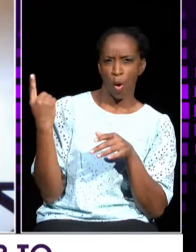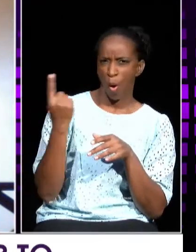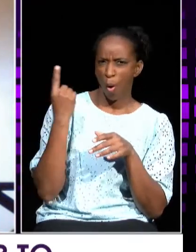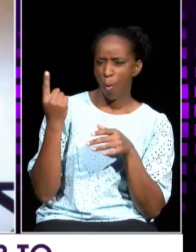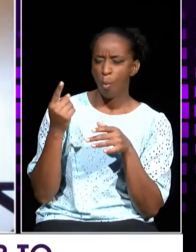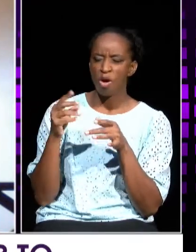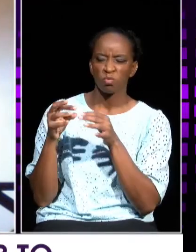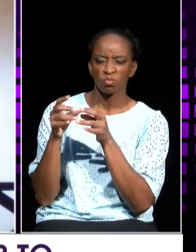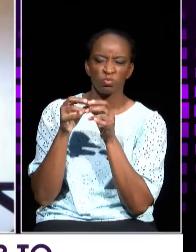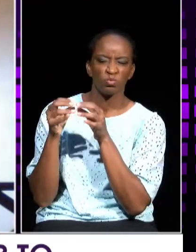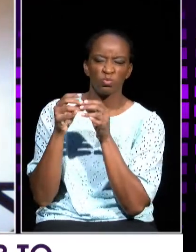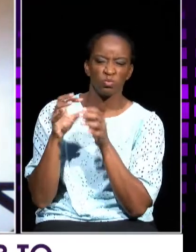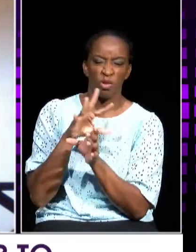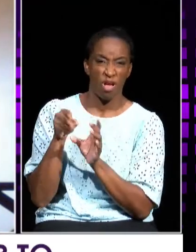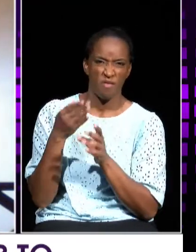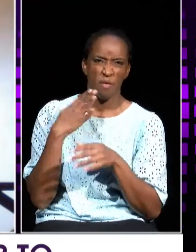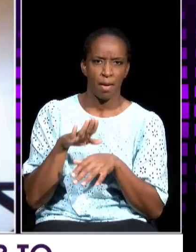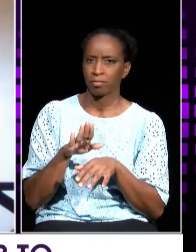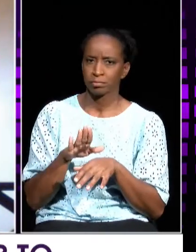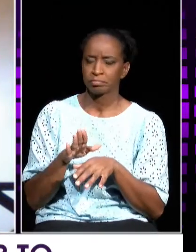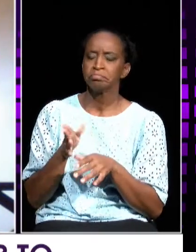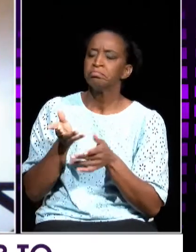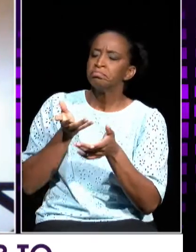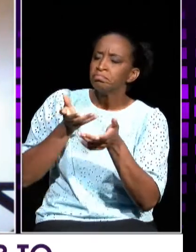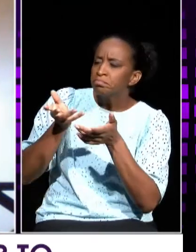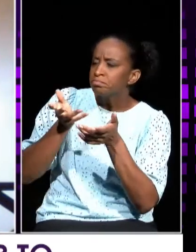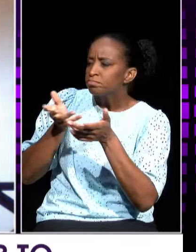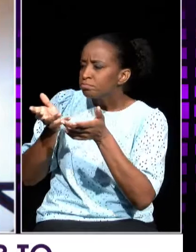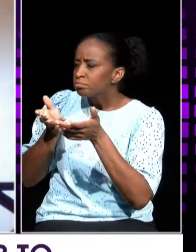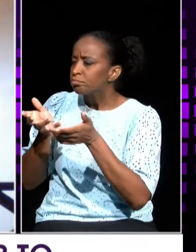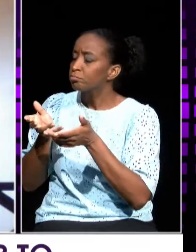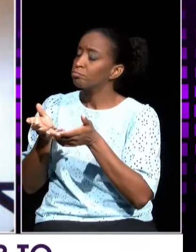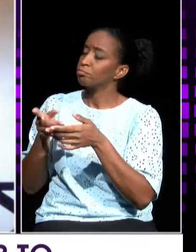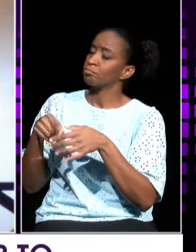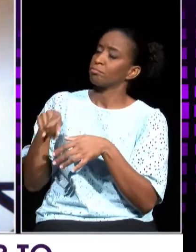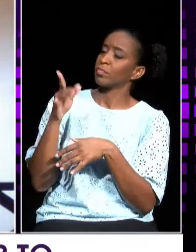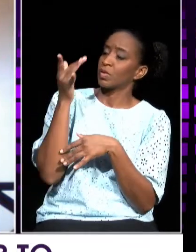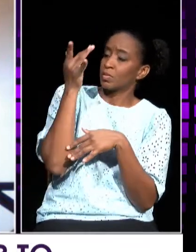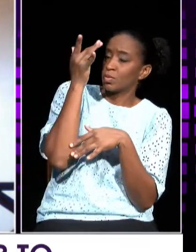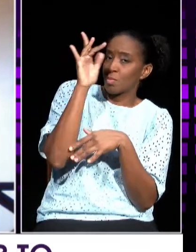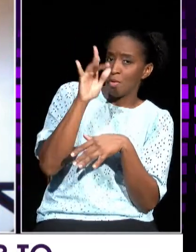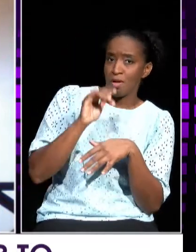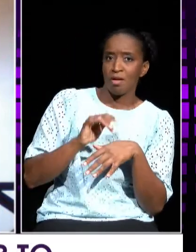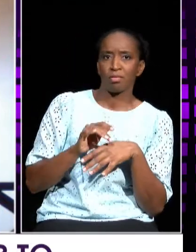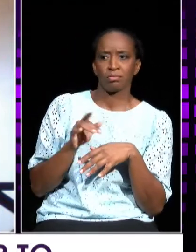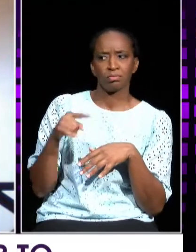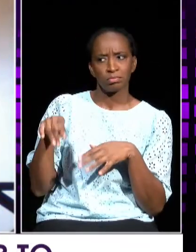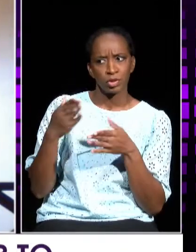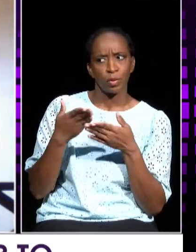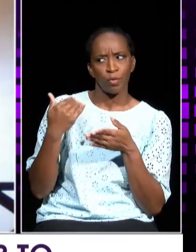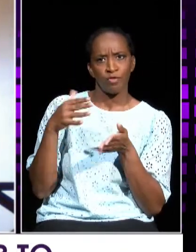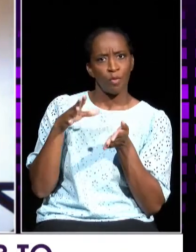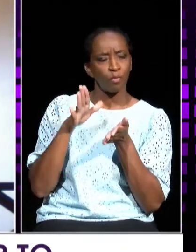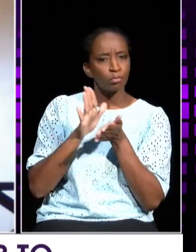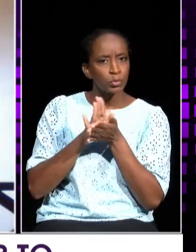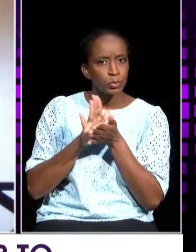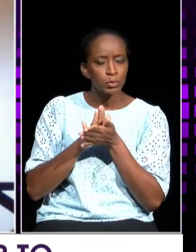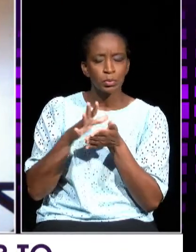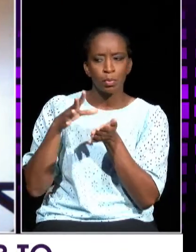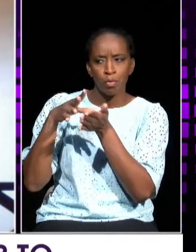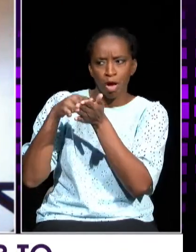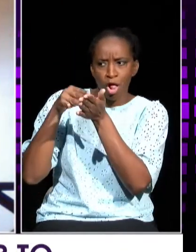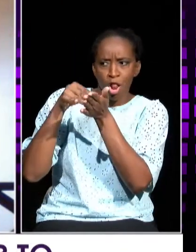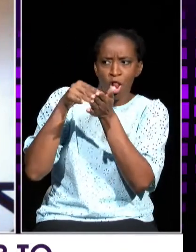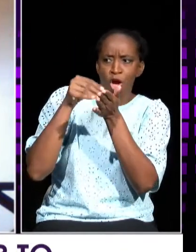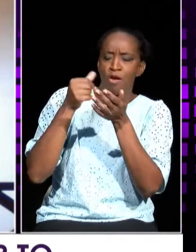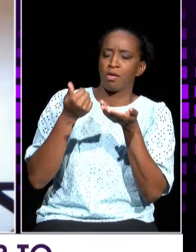in terms of street smarts, but intelligent in terms of academics. So that we need